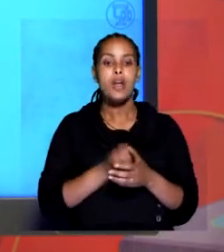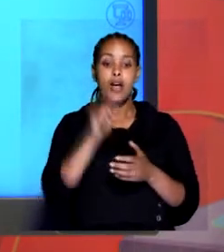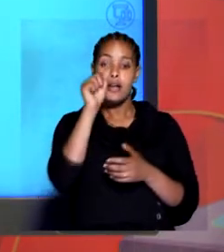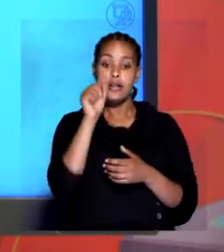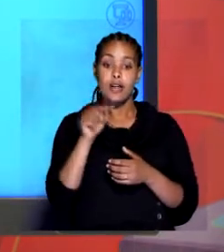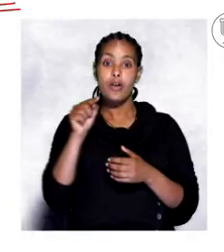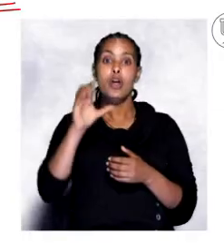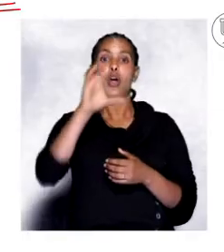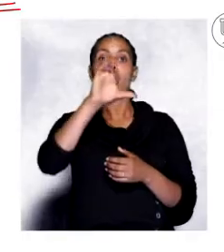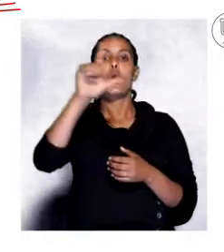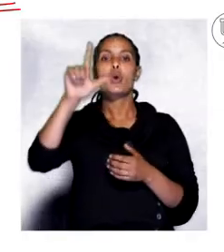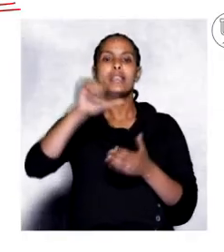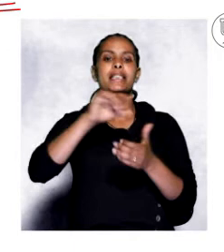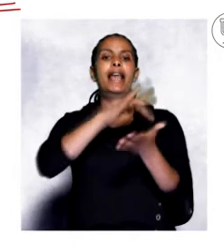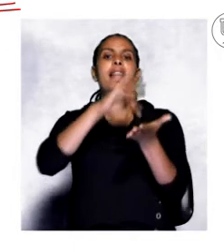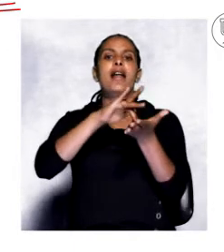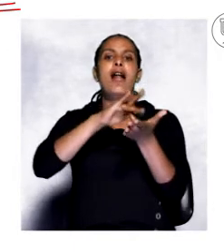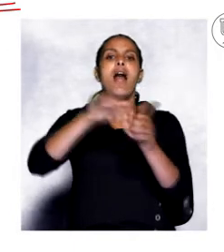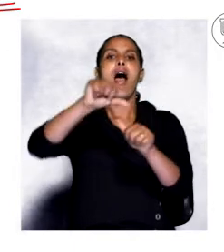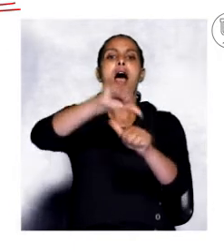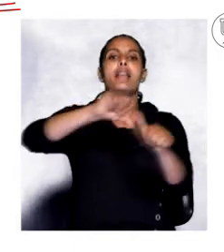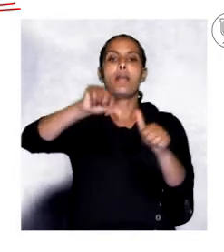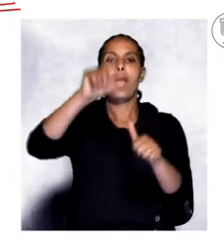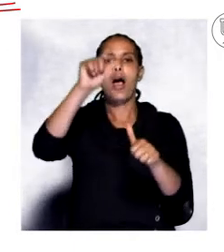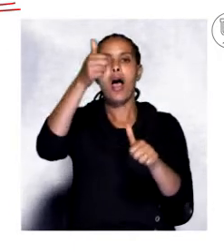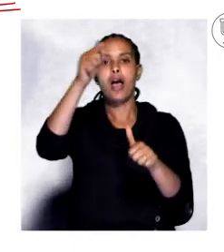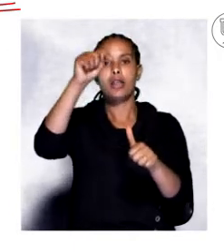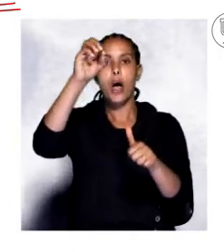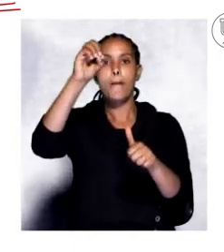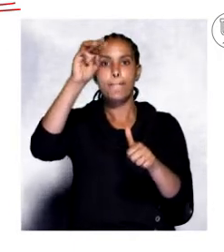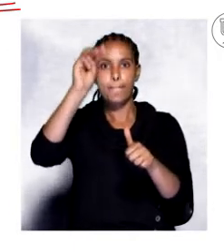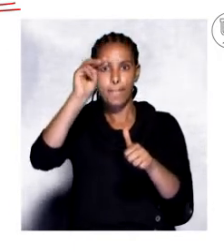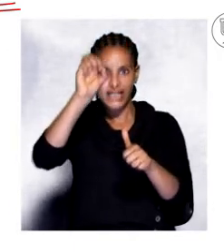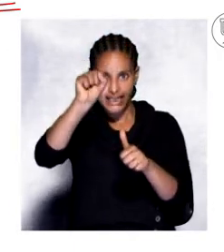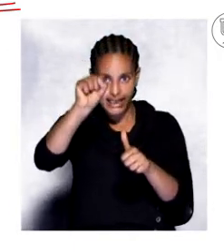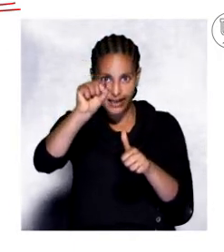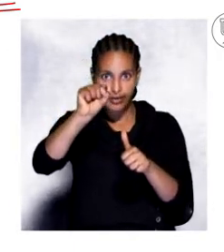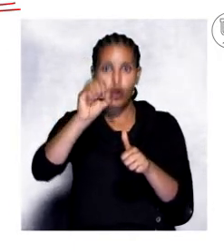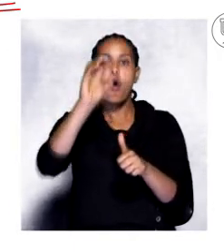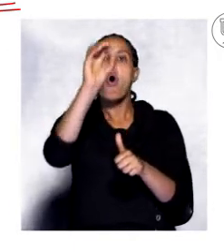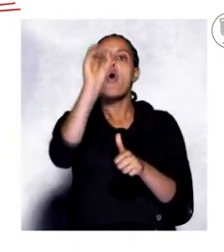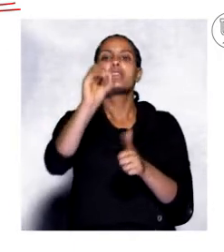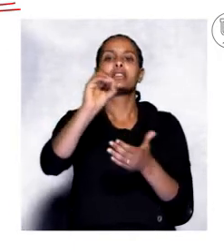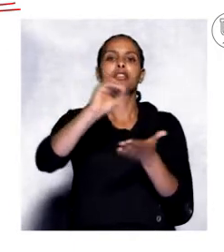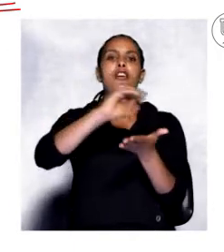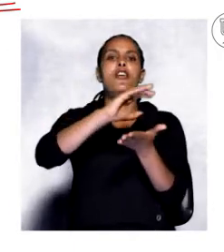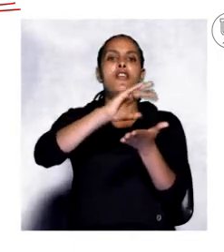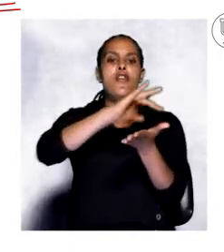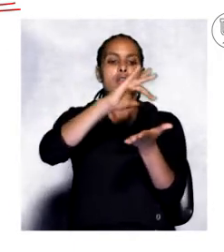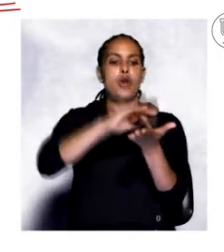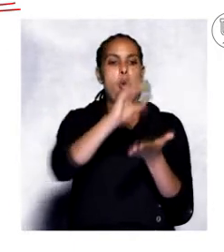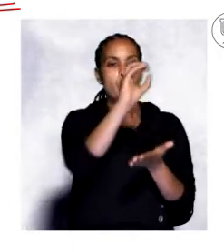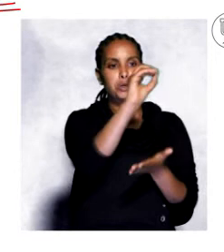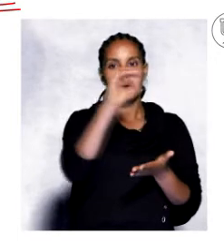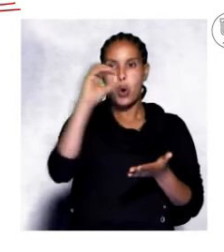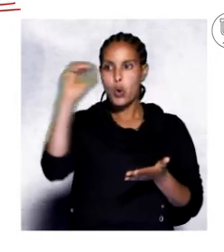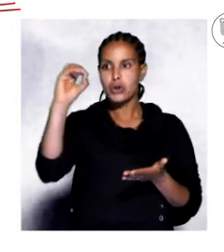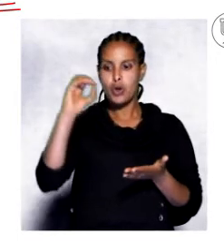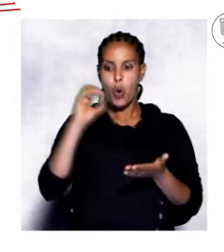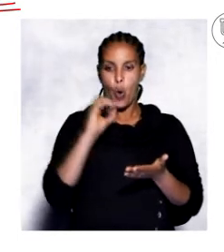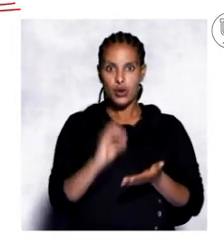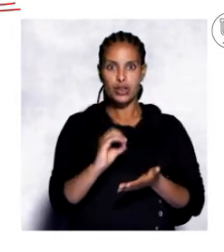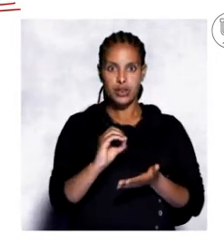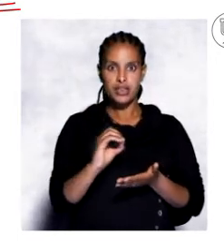Therefore, chlorine is the central atom. Chlorine. Oxygen, periphery atoms. Oxygen, oxygen, oxygen. You see?